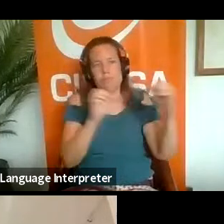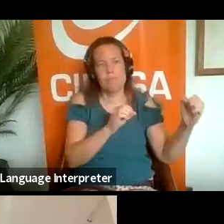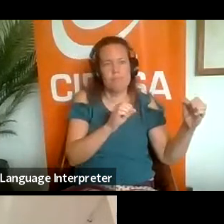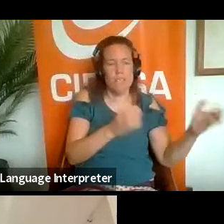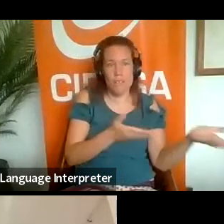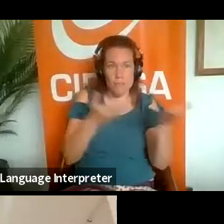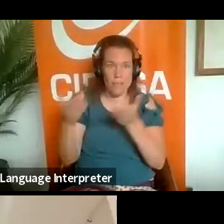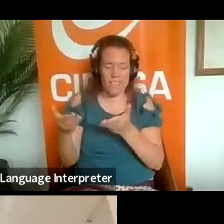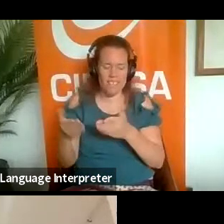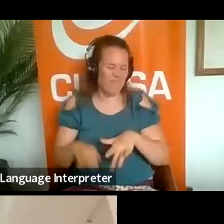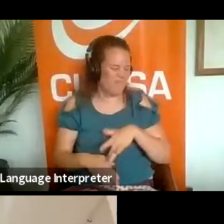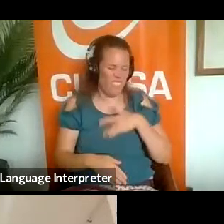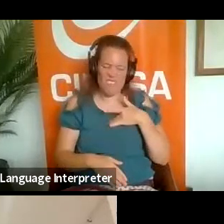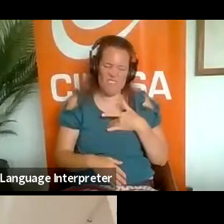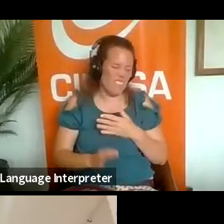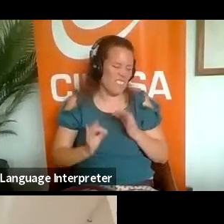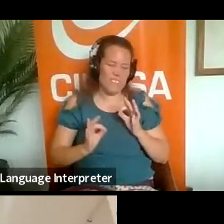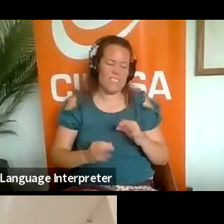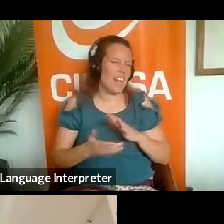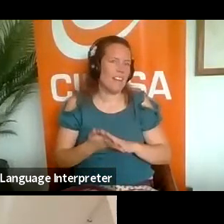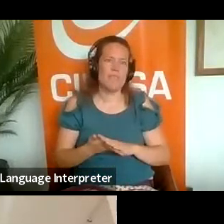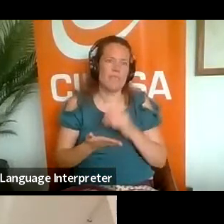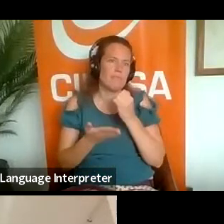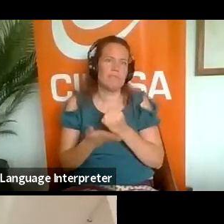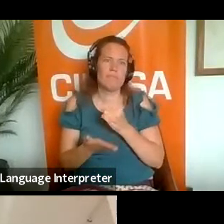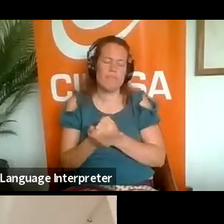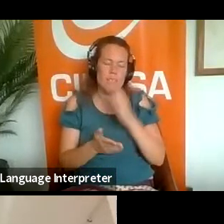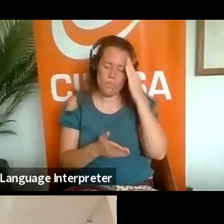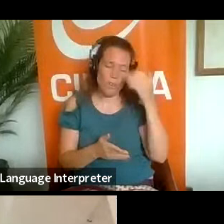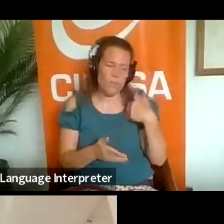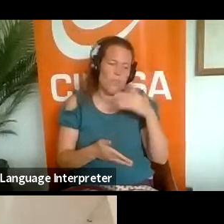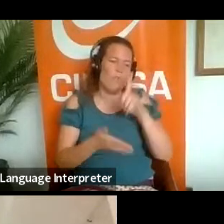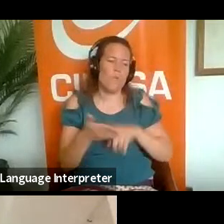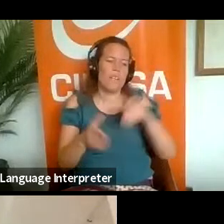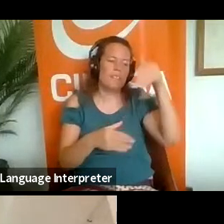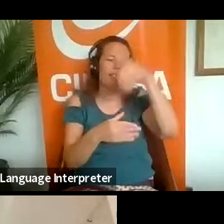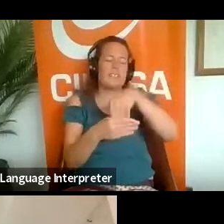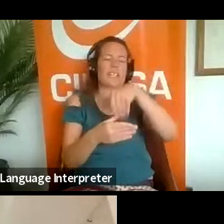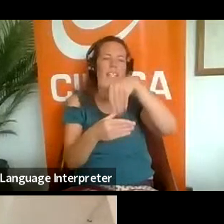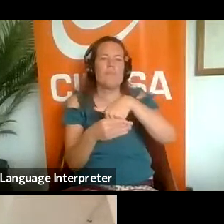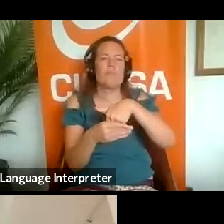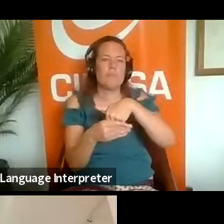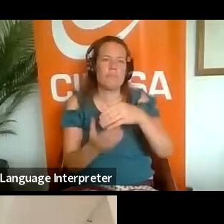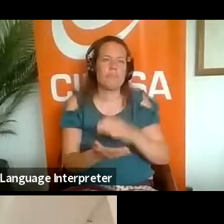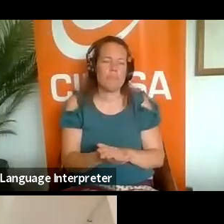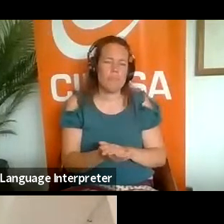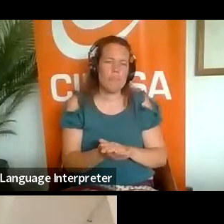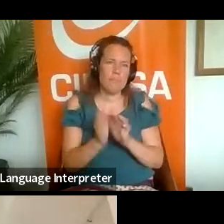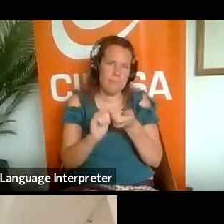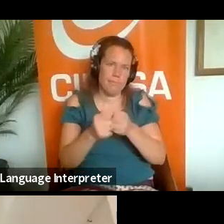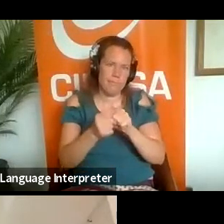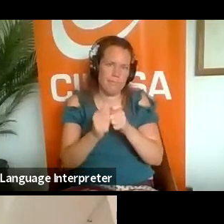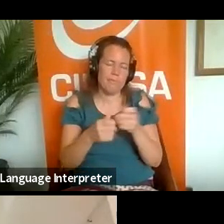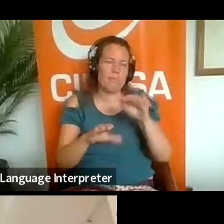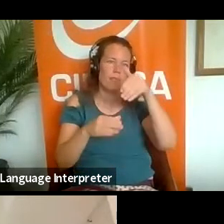feel safe using those devices because they have no idea what has been put on those devices to,